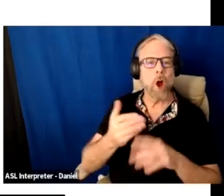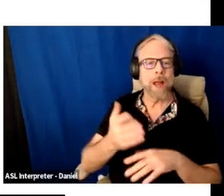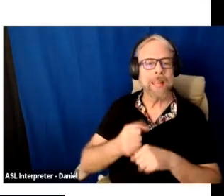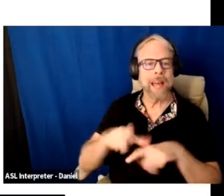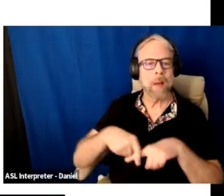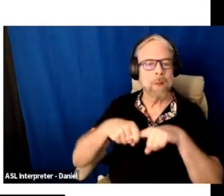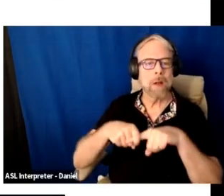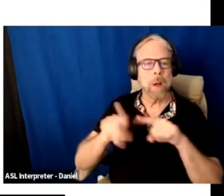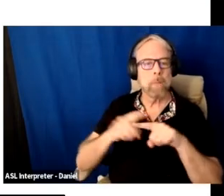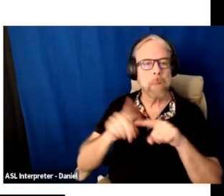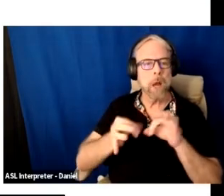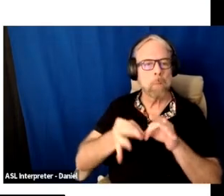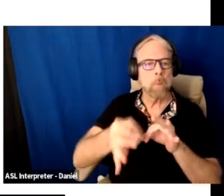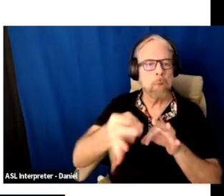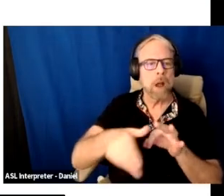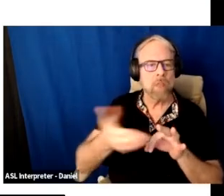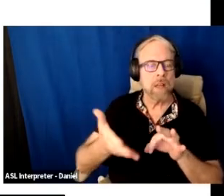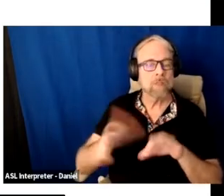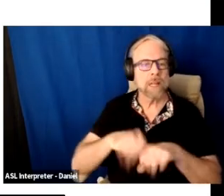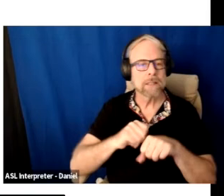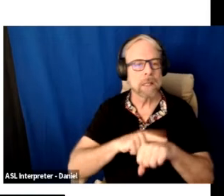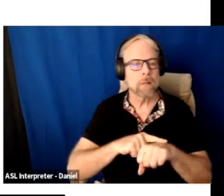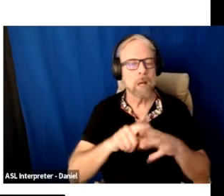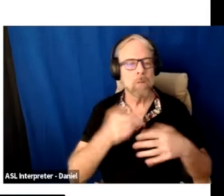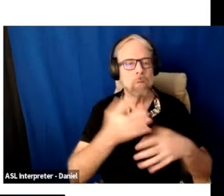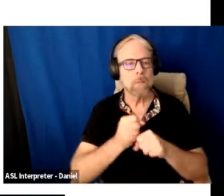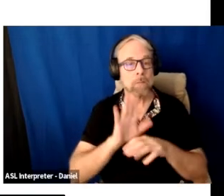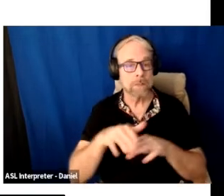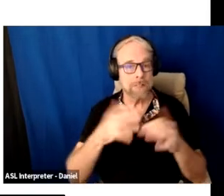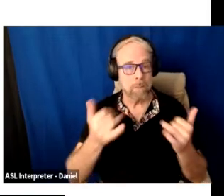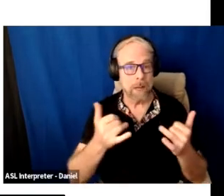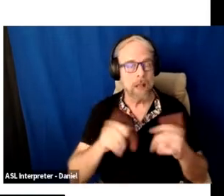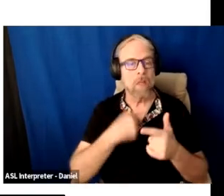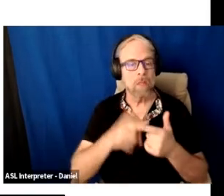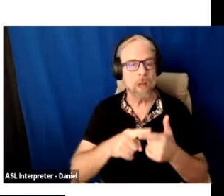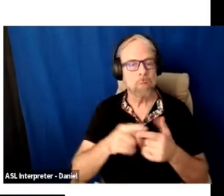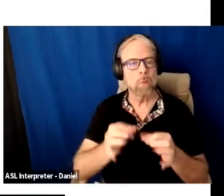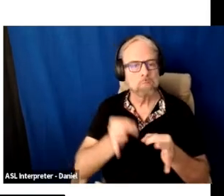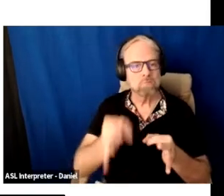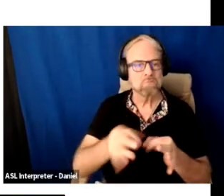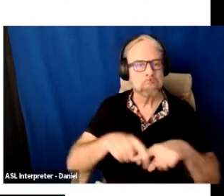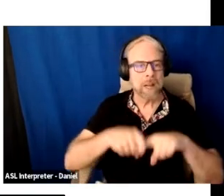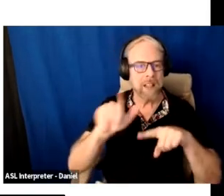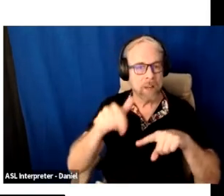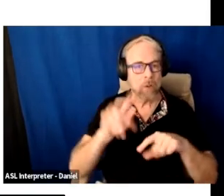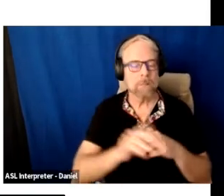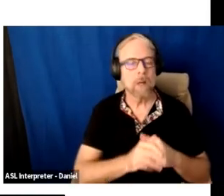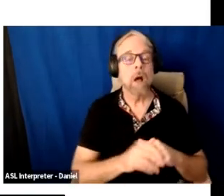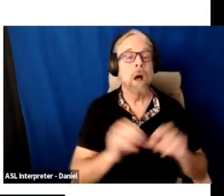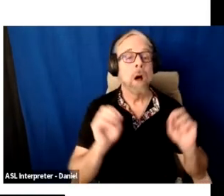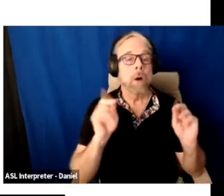to bump other things as you take time. So as you wrap up into your summary, we'll just bump the break a bit later. Okay.